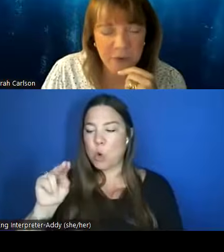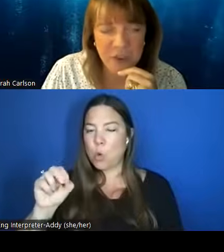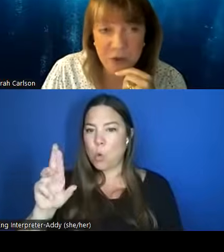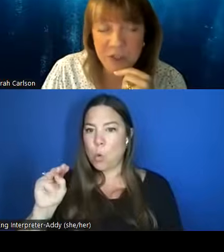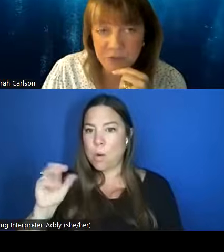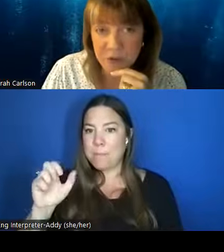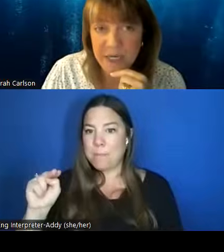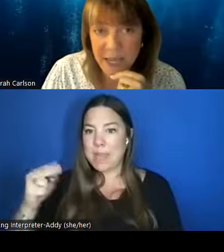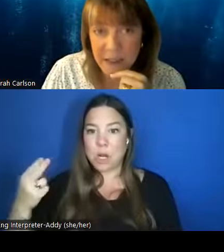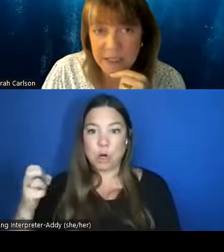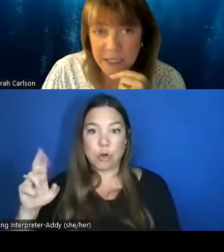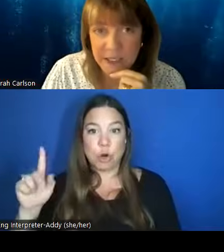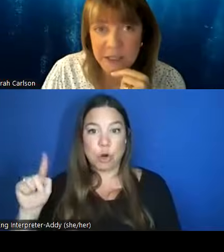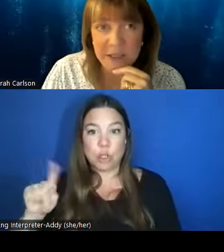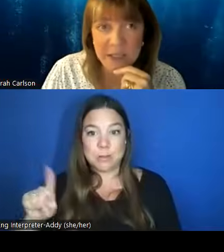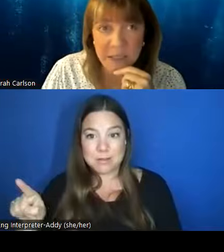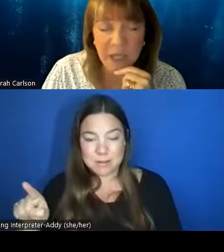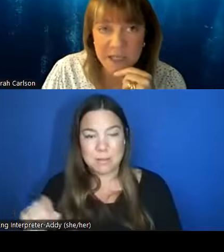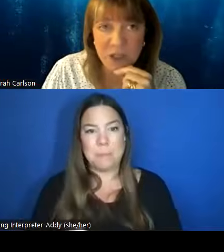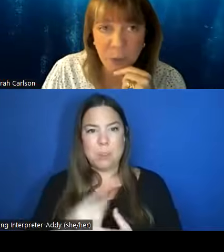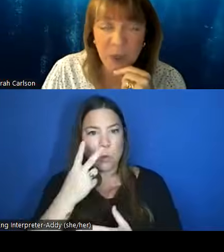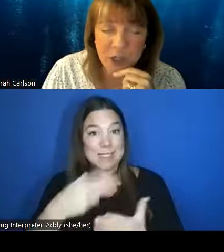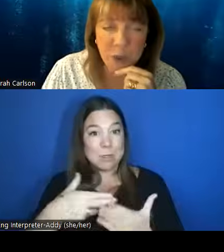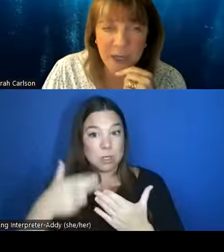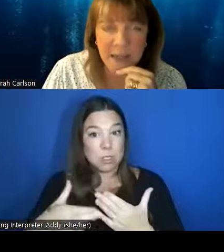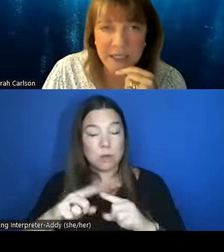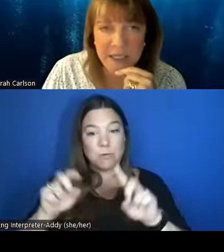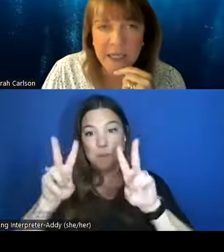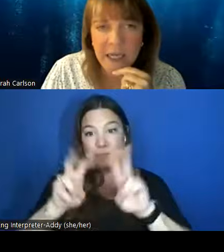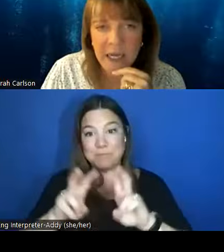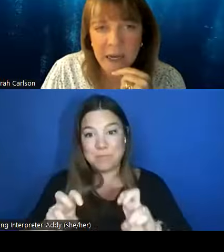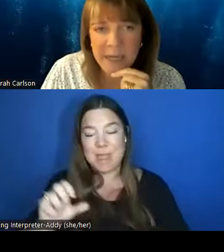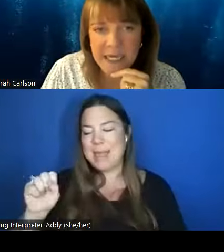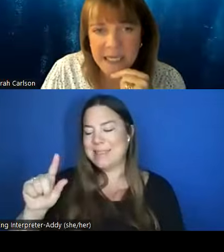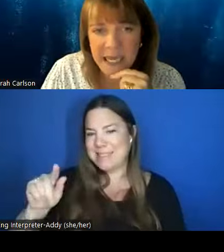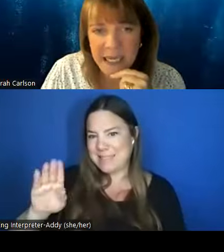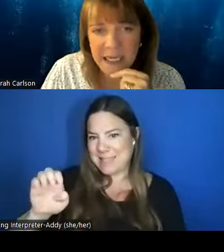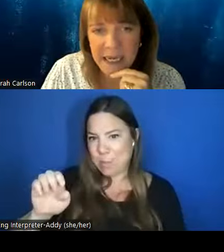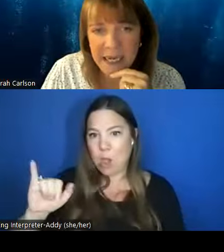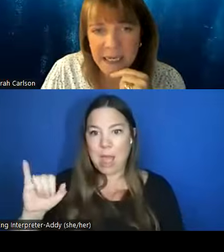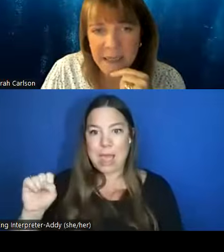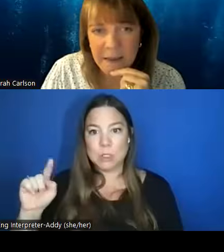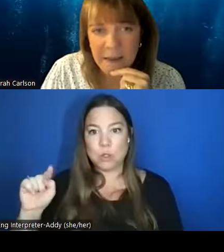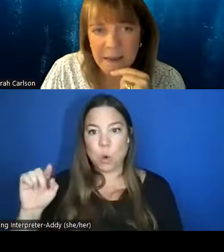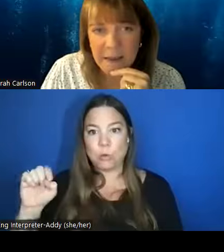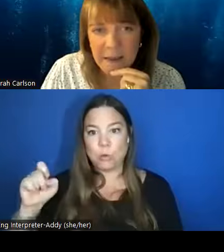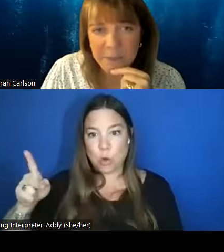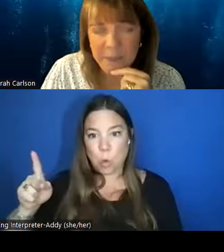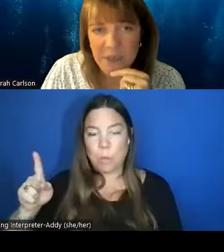of the results of those analyses, the stable isotope ratio analyses, indicate a